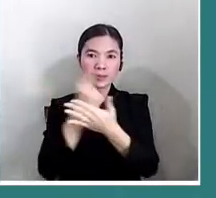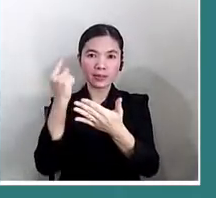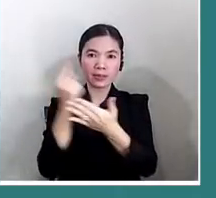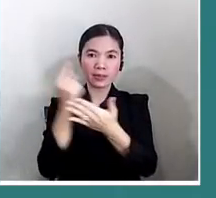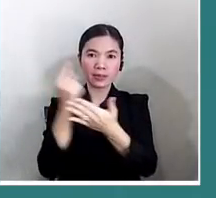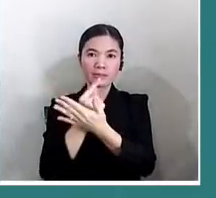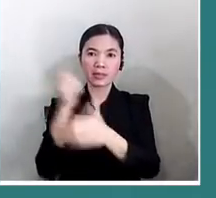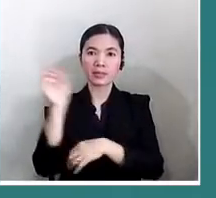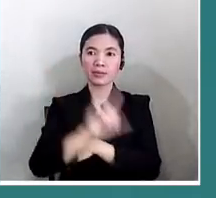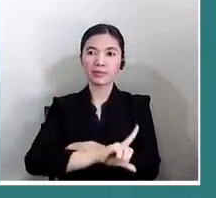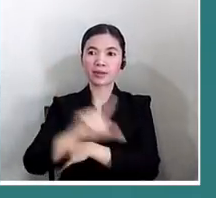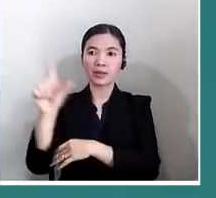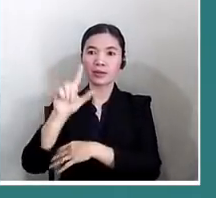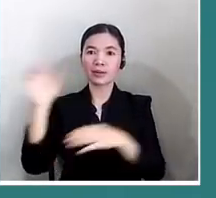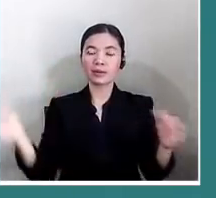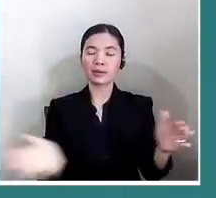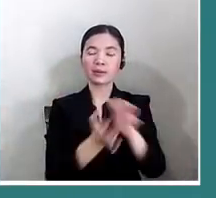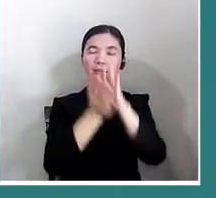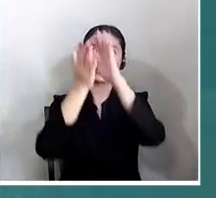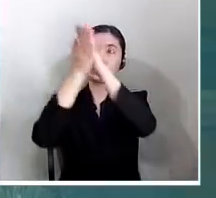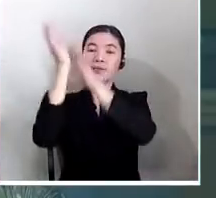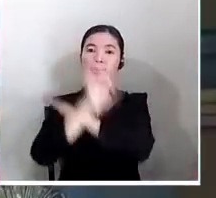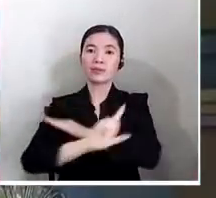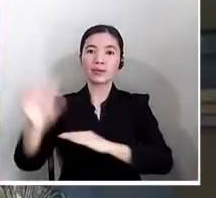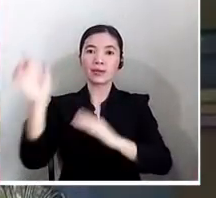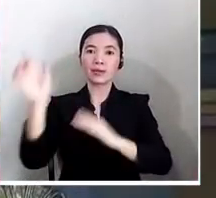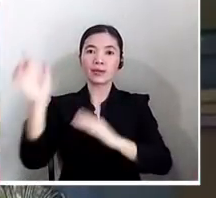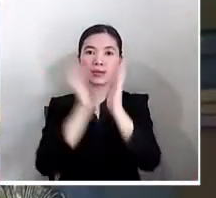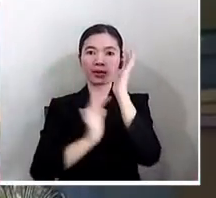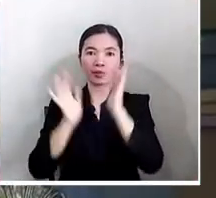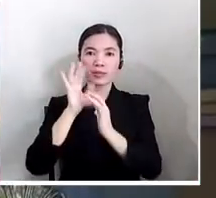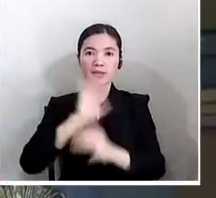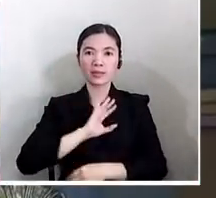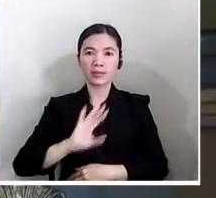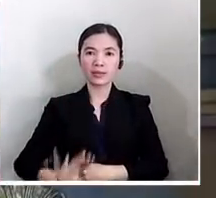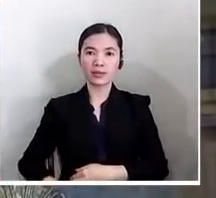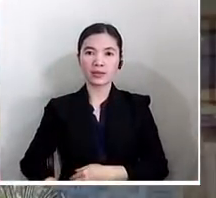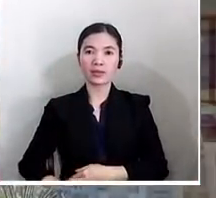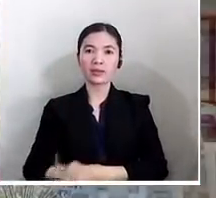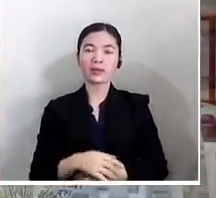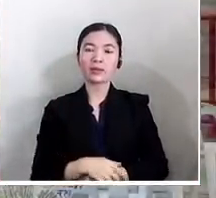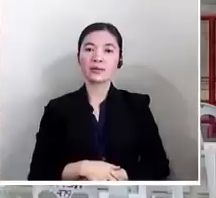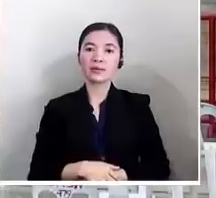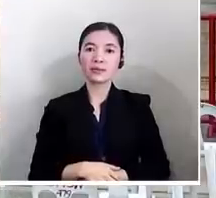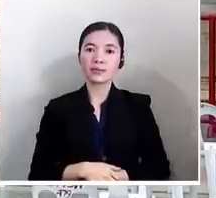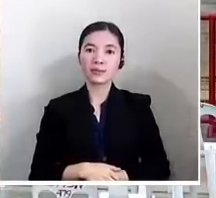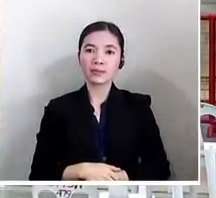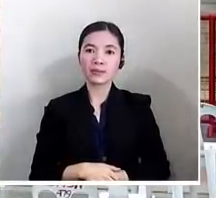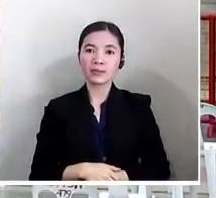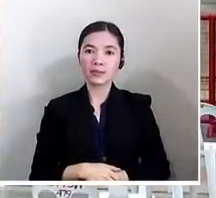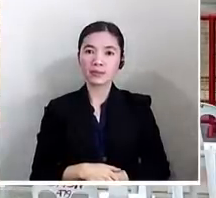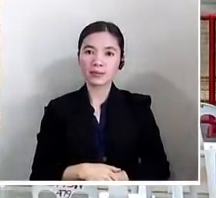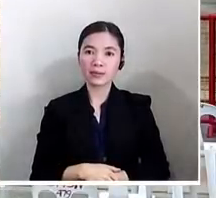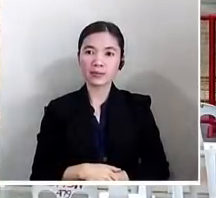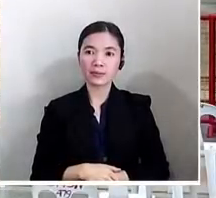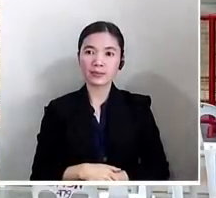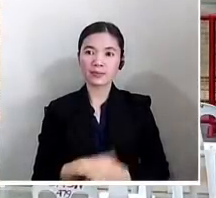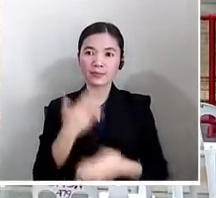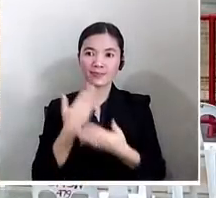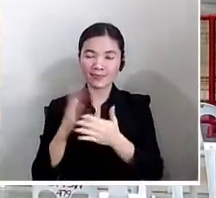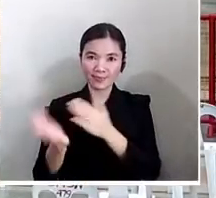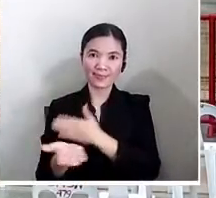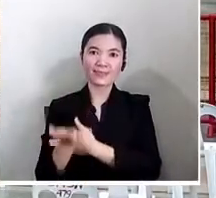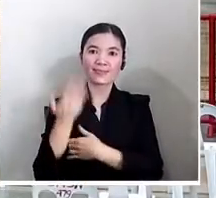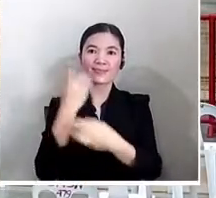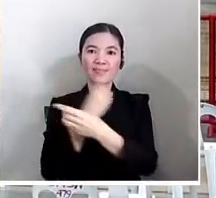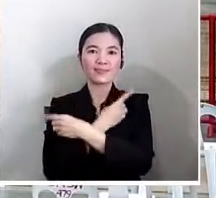Lord. Praise you, Lord Jesus Christ. Good morning, my dear brothers and sisters. Good